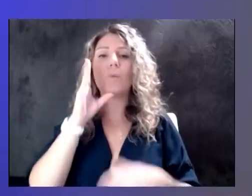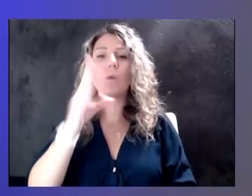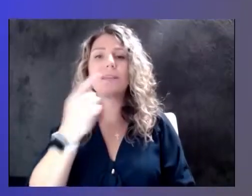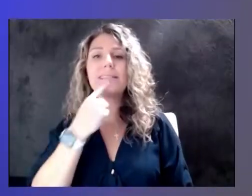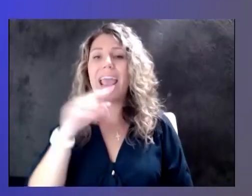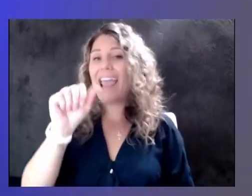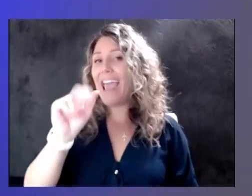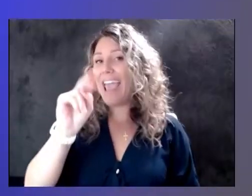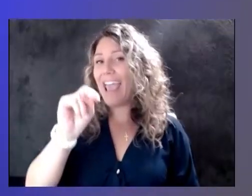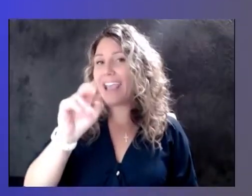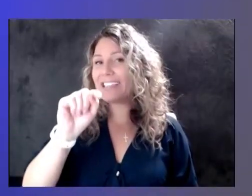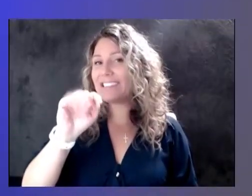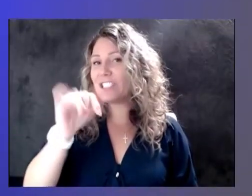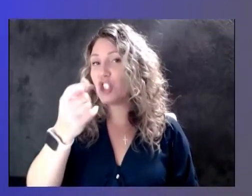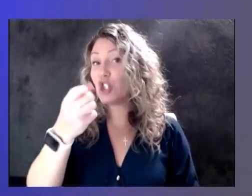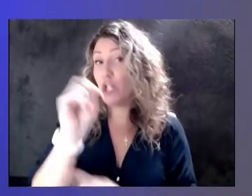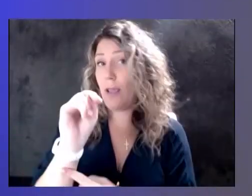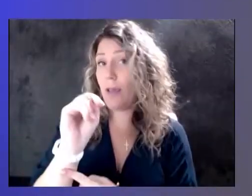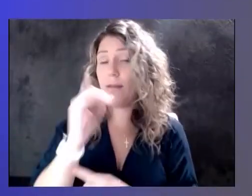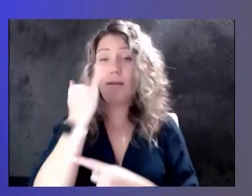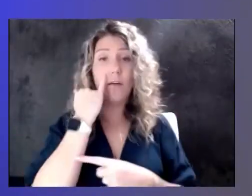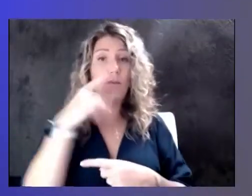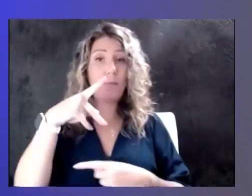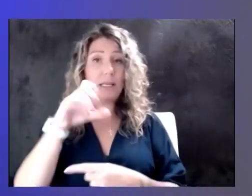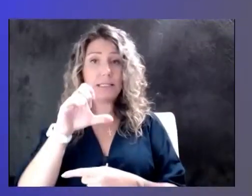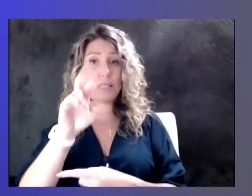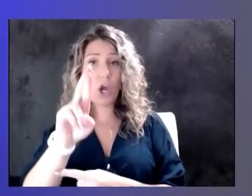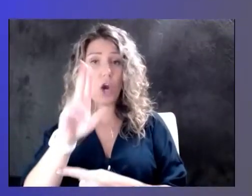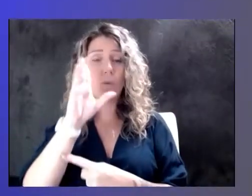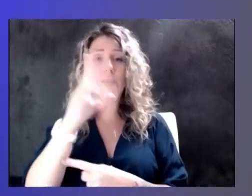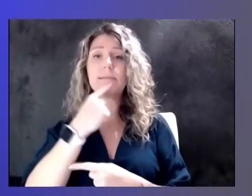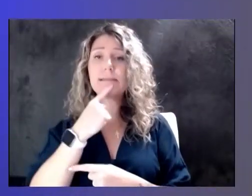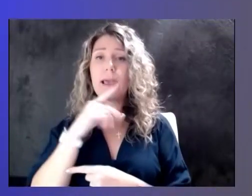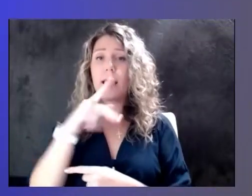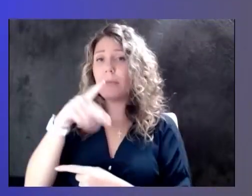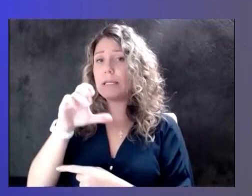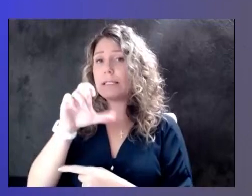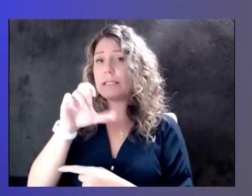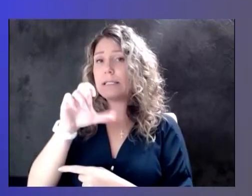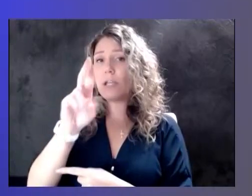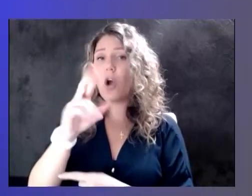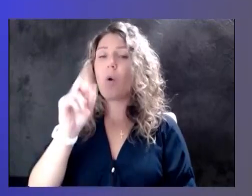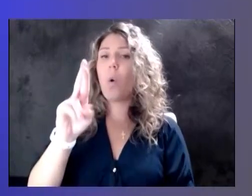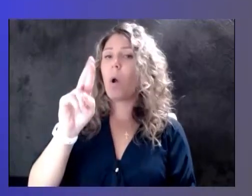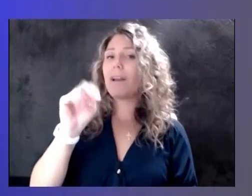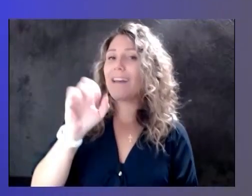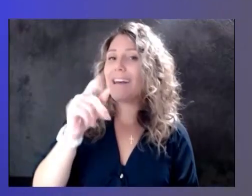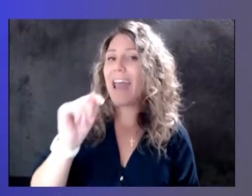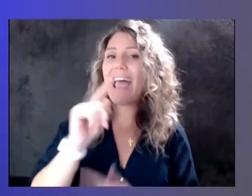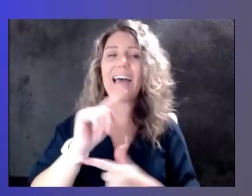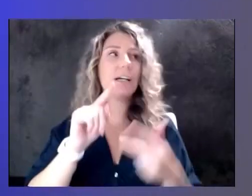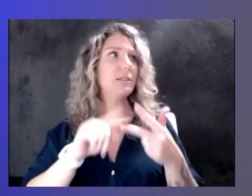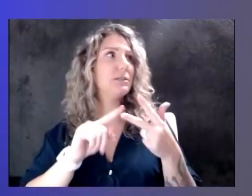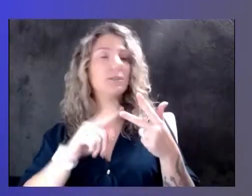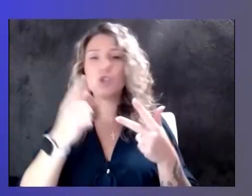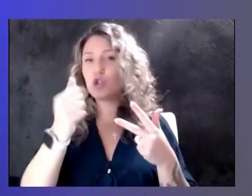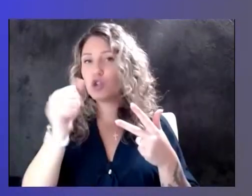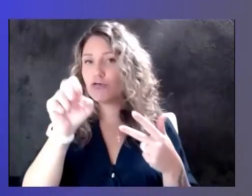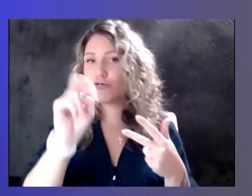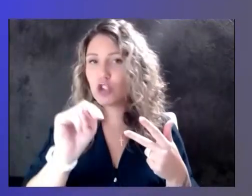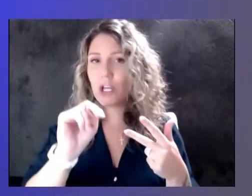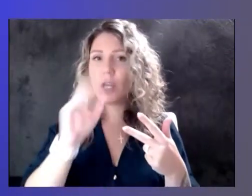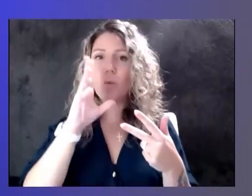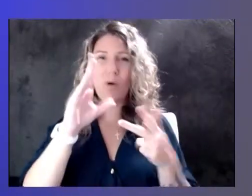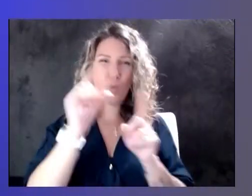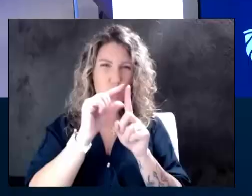you get a PCR-based test, it's going to say something like PCR or NAT or genes or something kind of like that will give you an